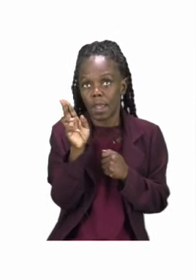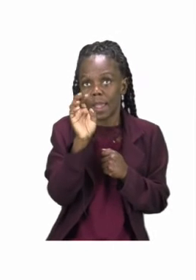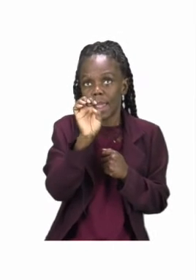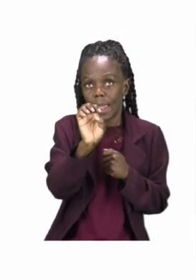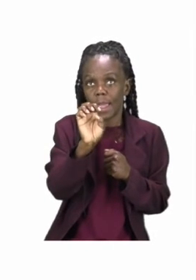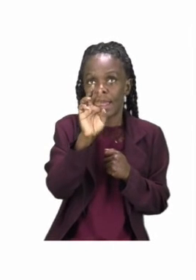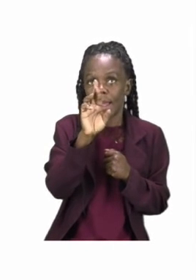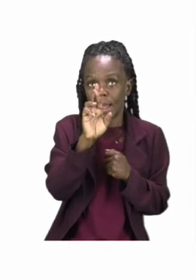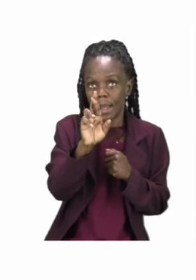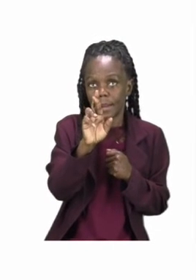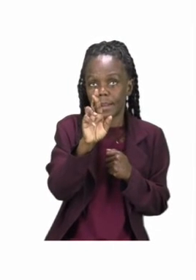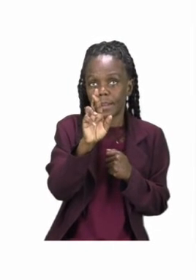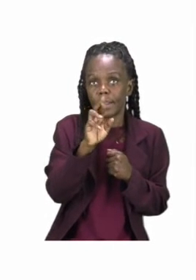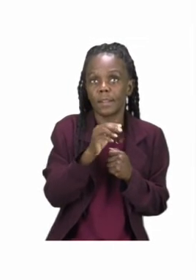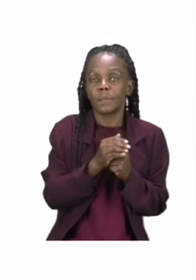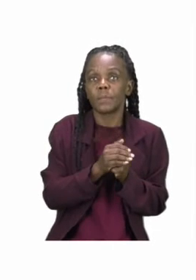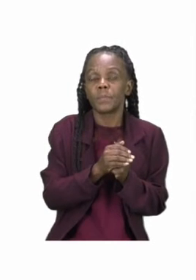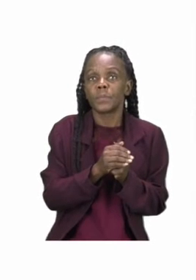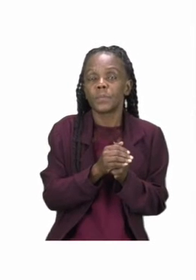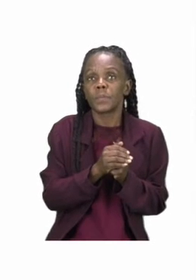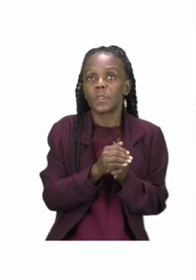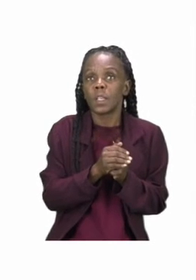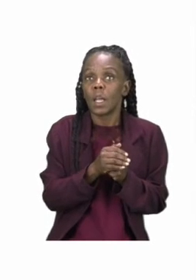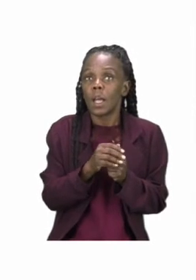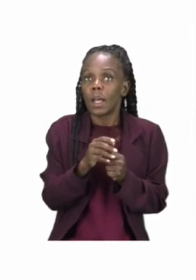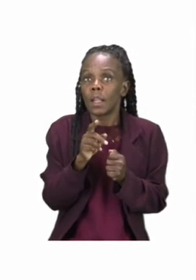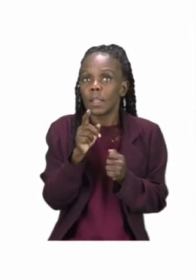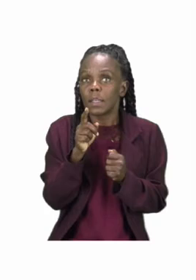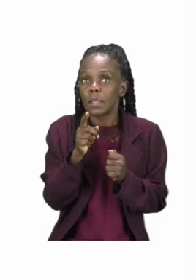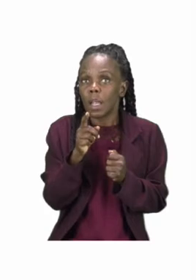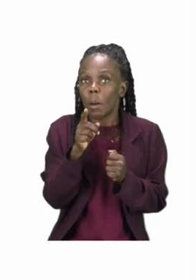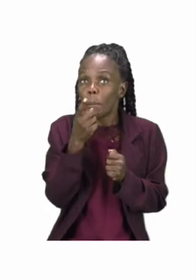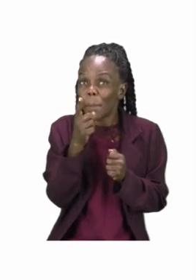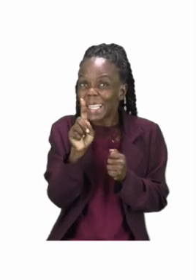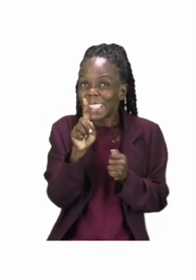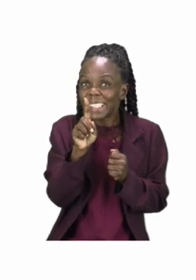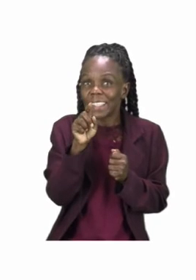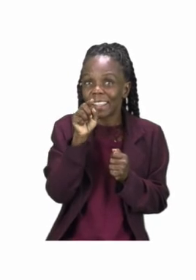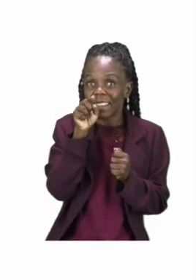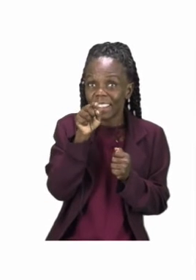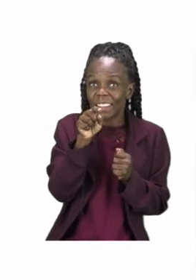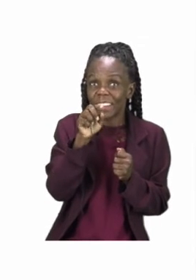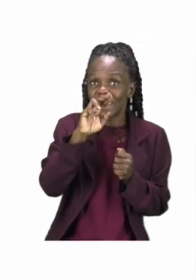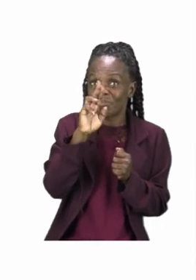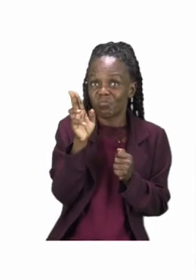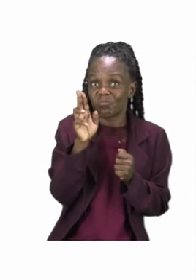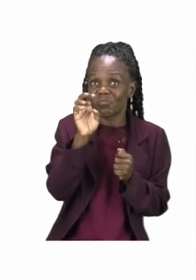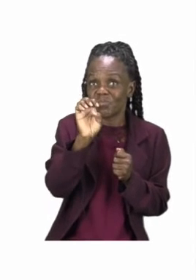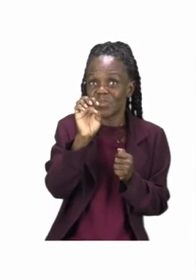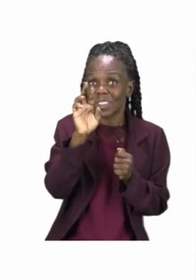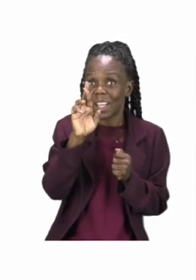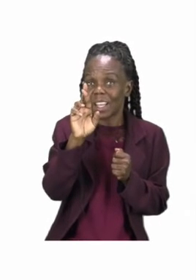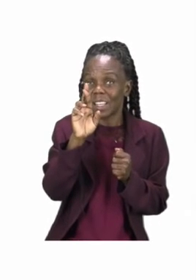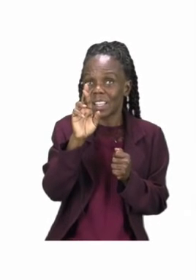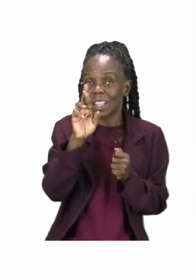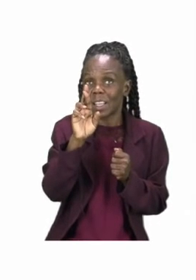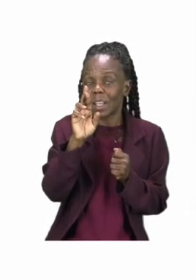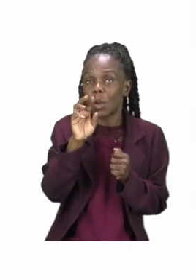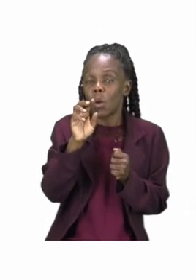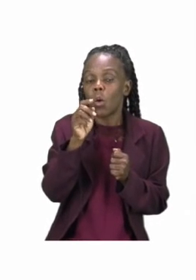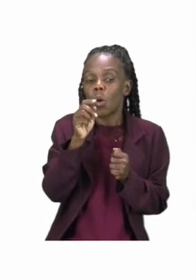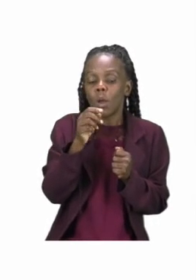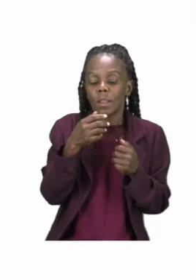that? My tongue? Yes, is covered in about 8,000 taste buds,